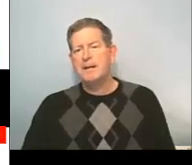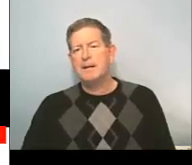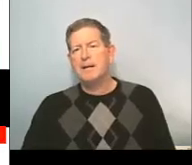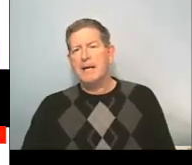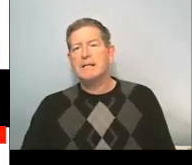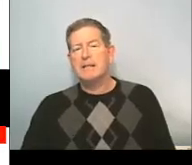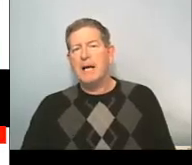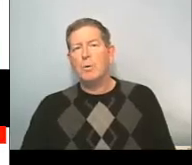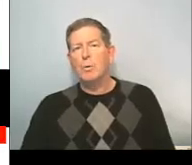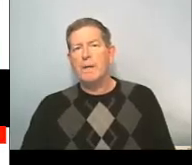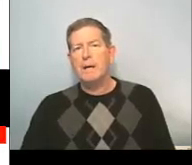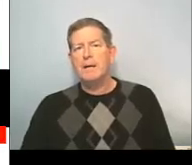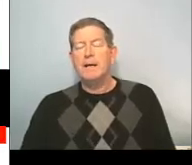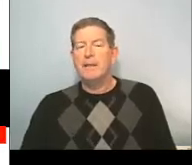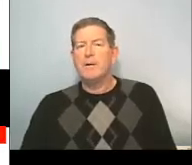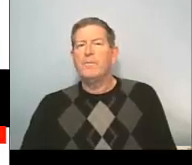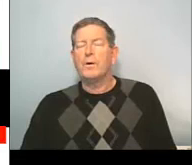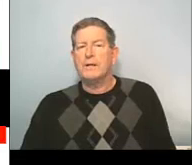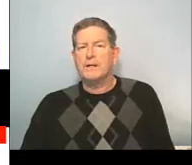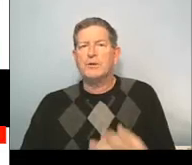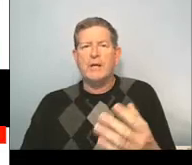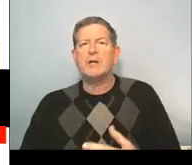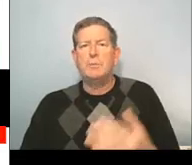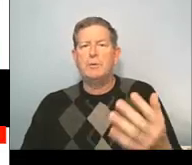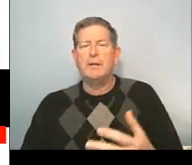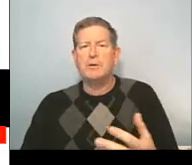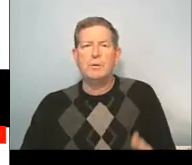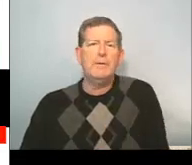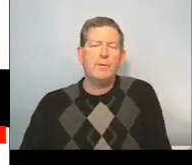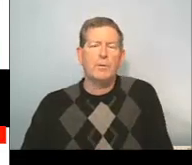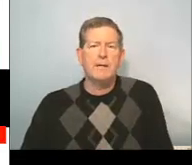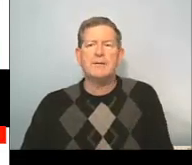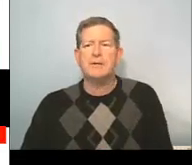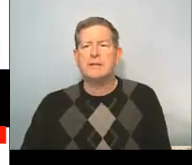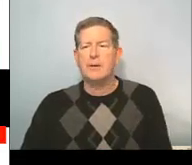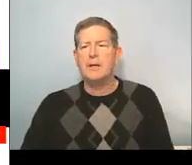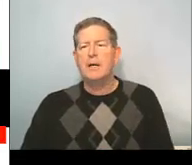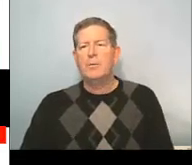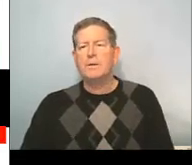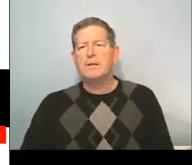morning. Es la una. And therefore, to distinguish between the two, if it were